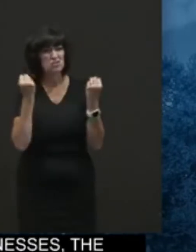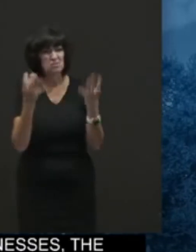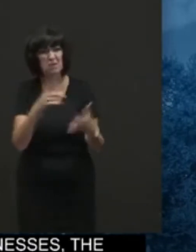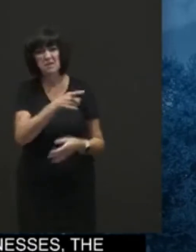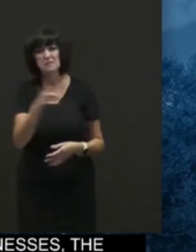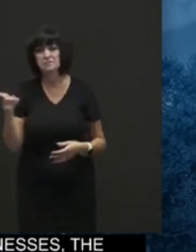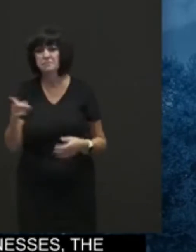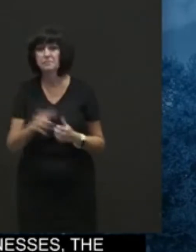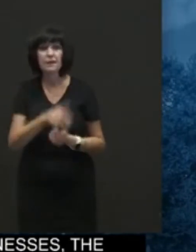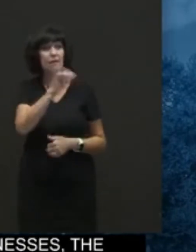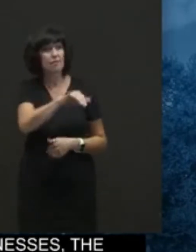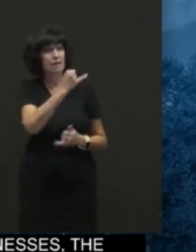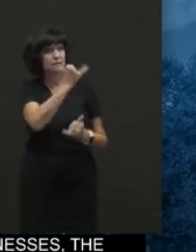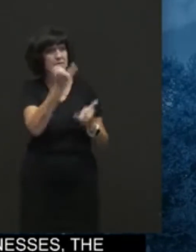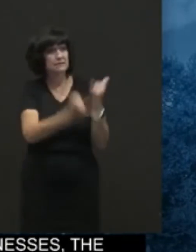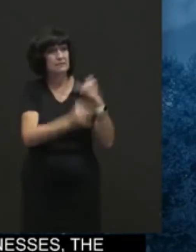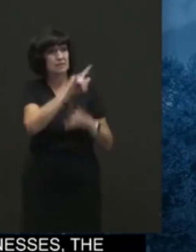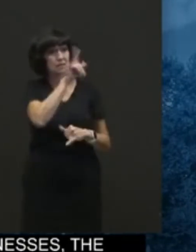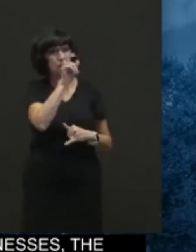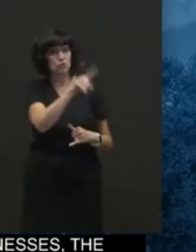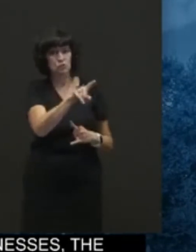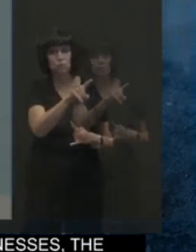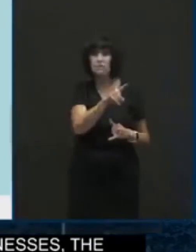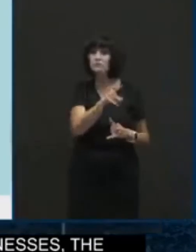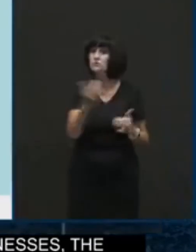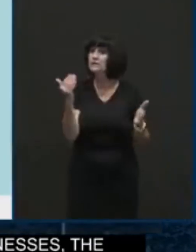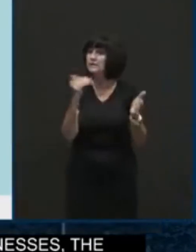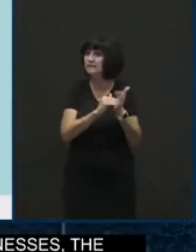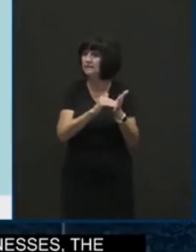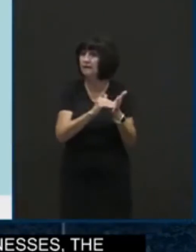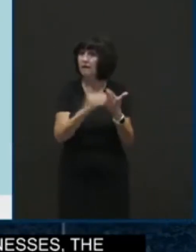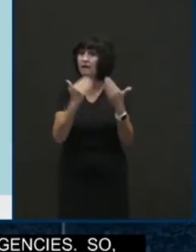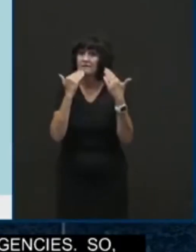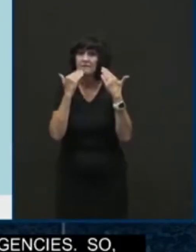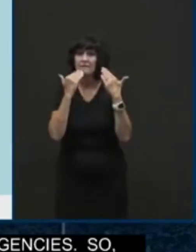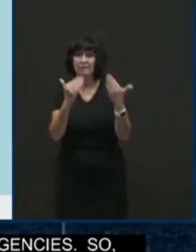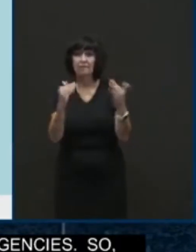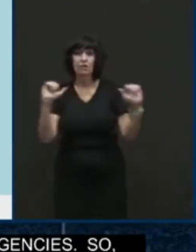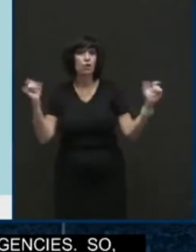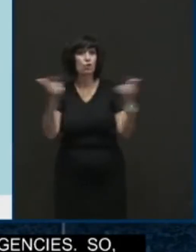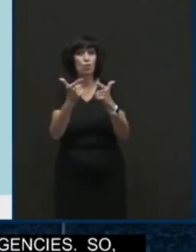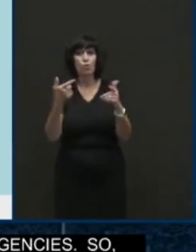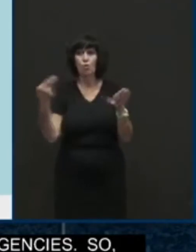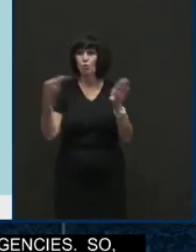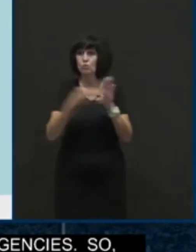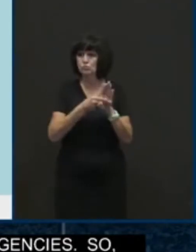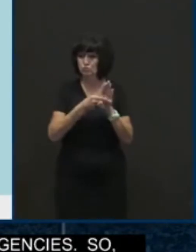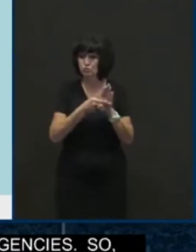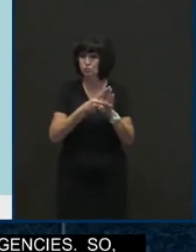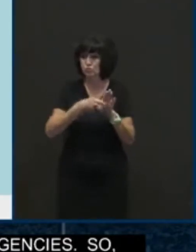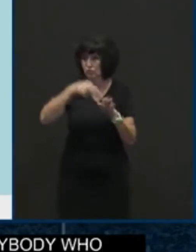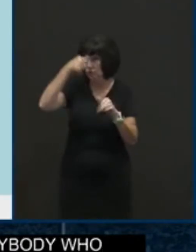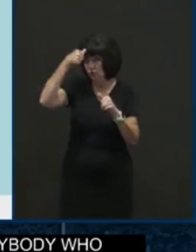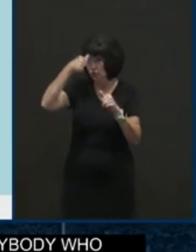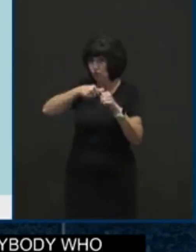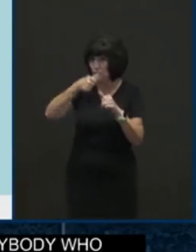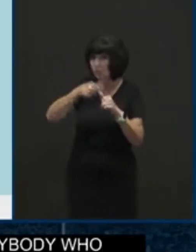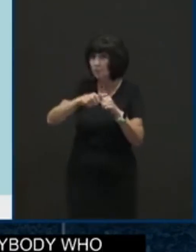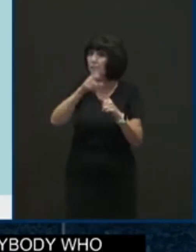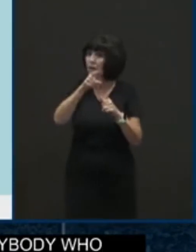So that's the last question. So again, thank you to everybody who's joined us today. Remember about downloading the